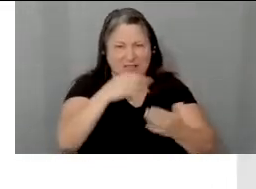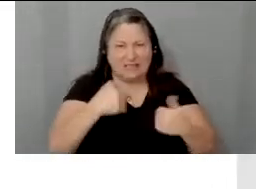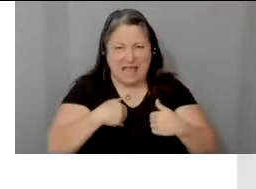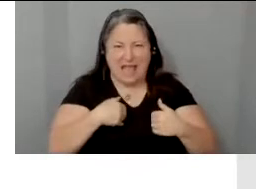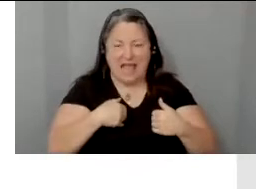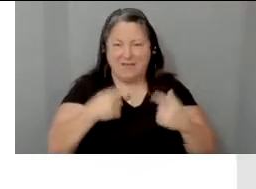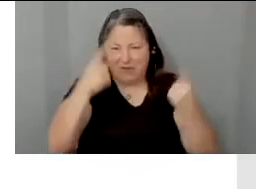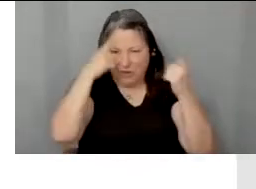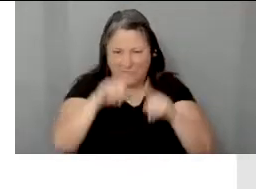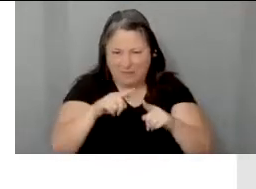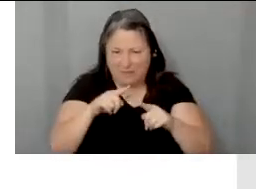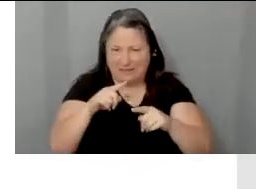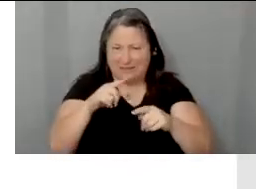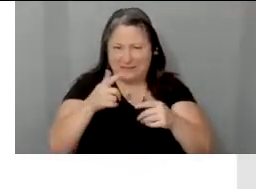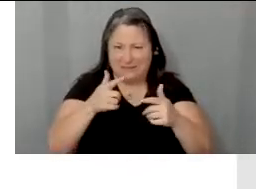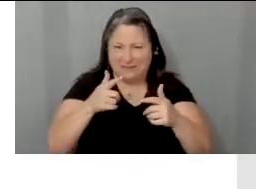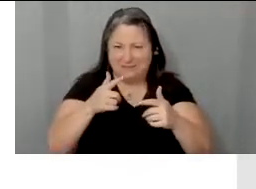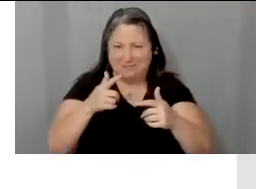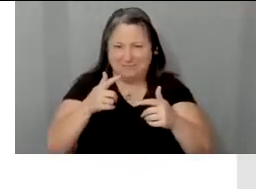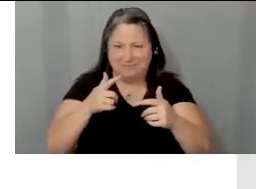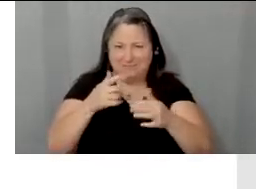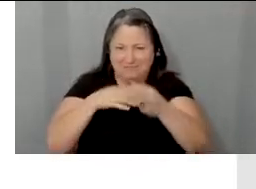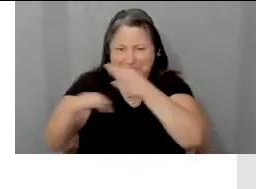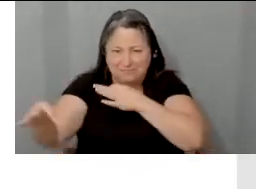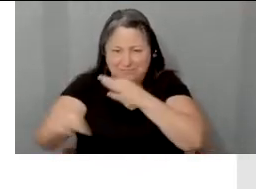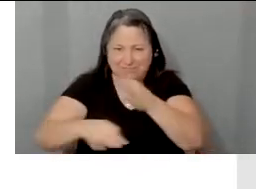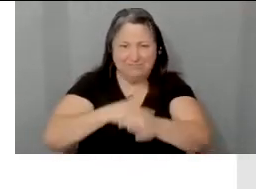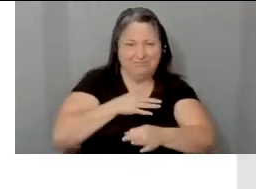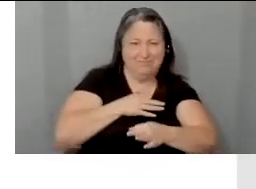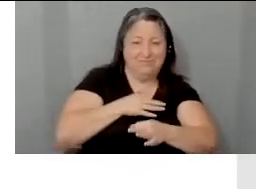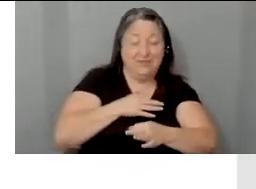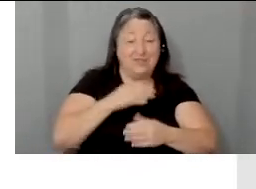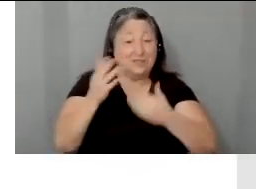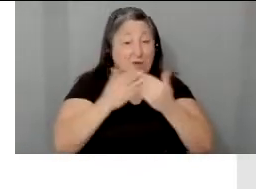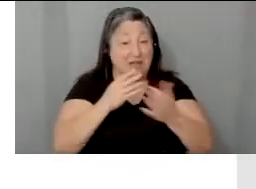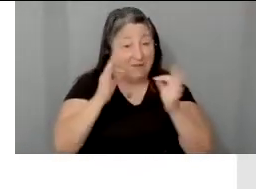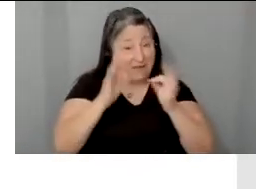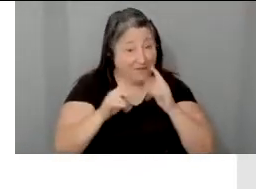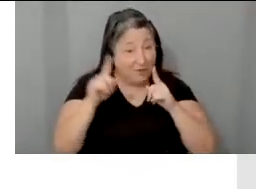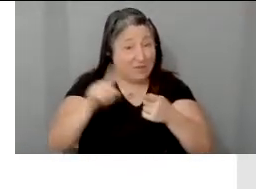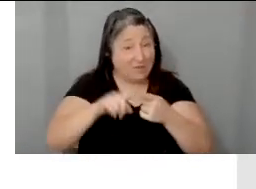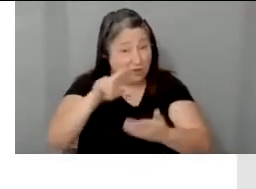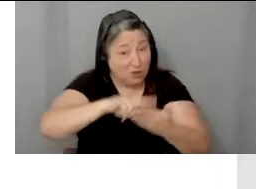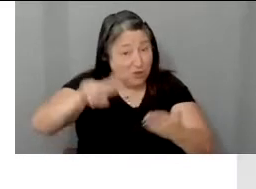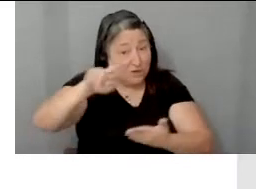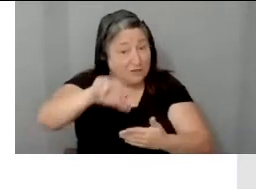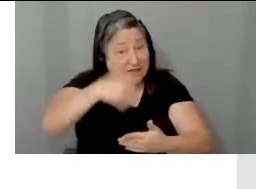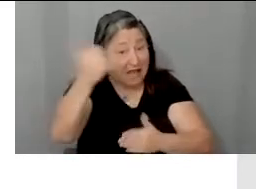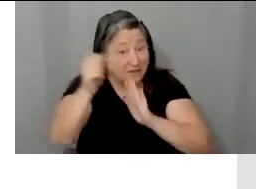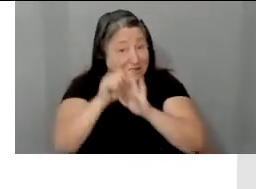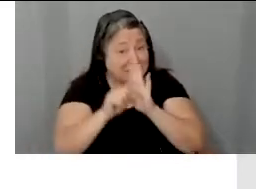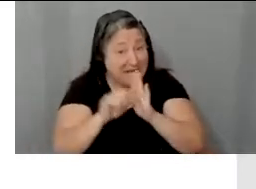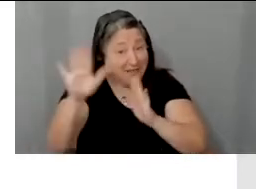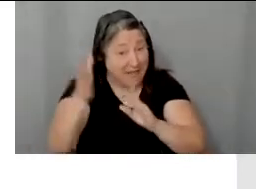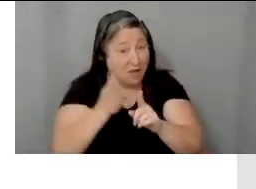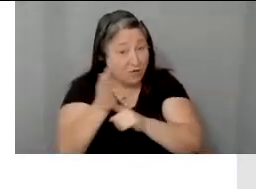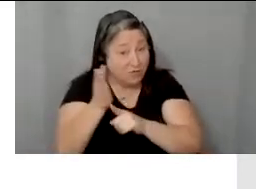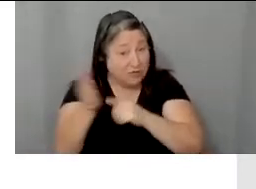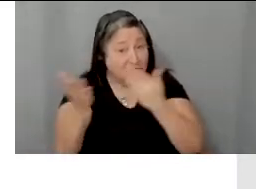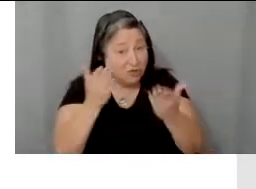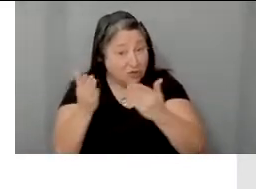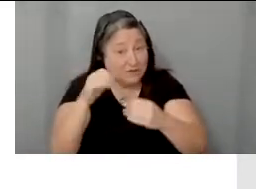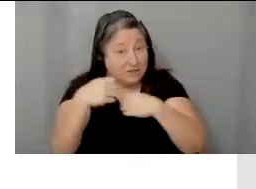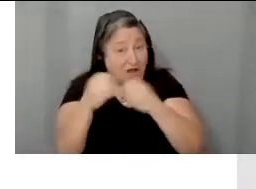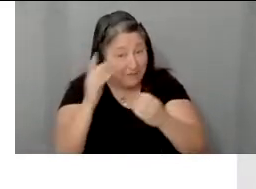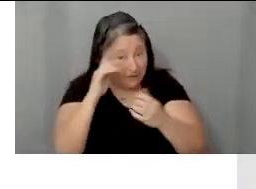reciprocity agreements. So even if you went to a university in another state, their career services office will still meet with you and talk to you